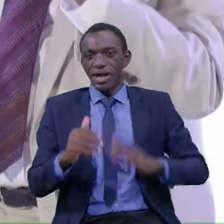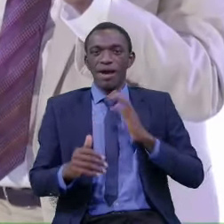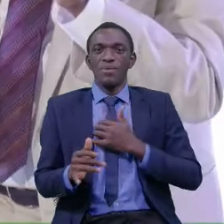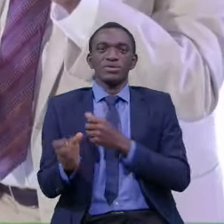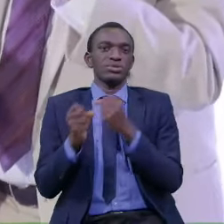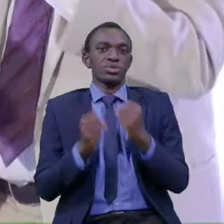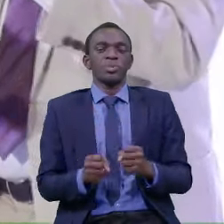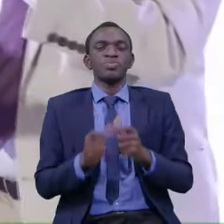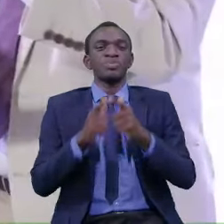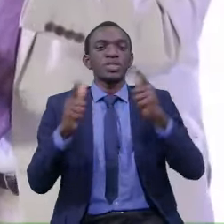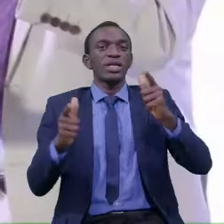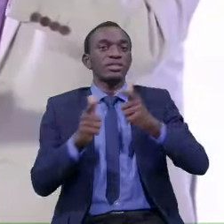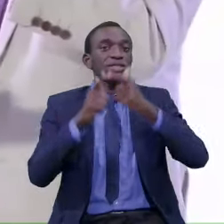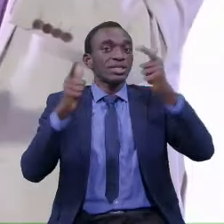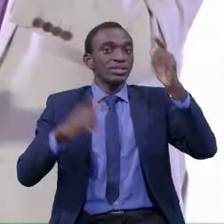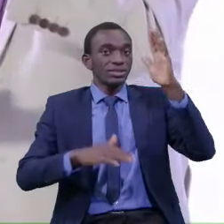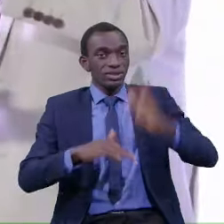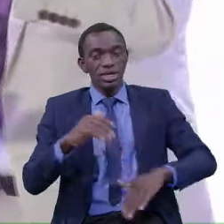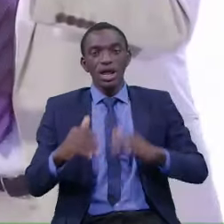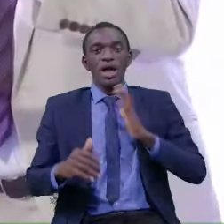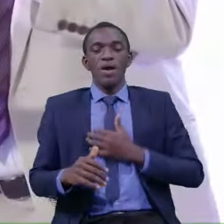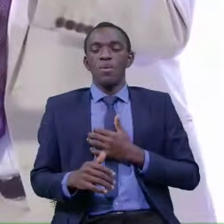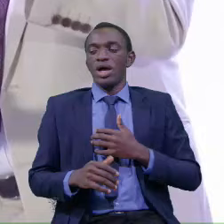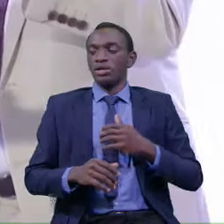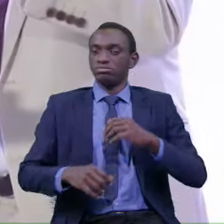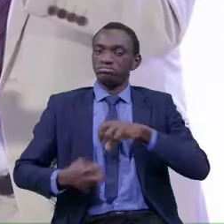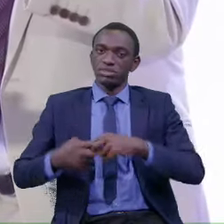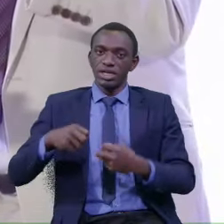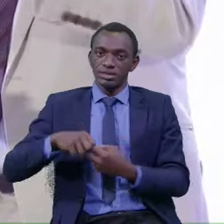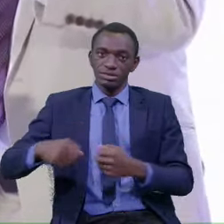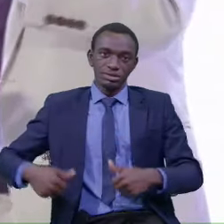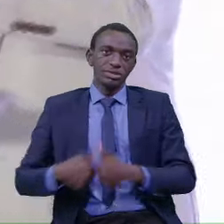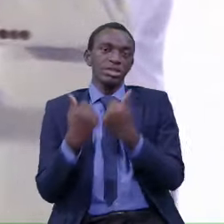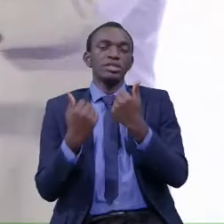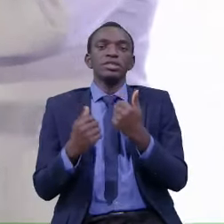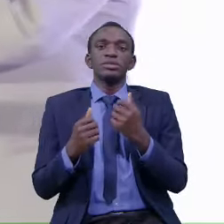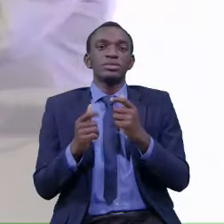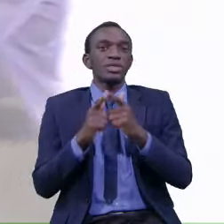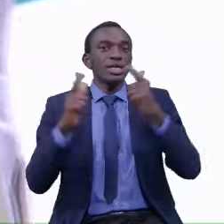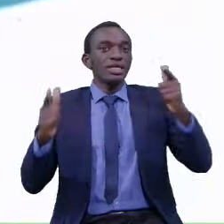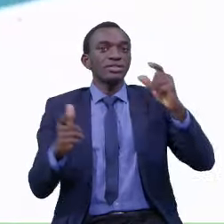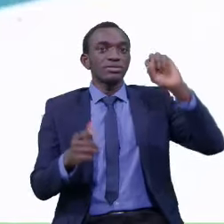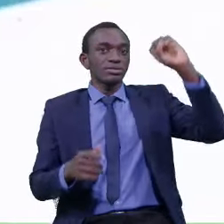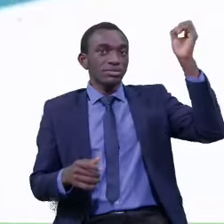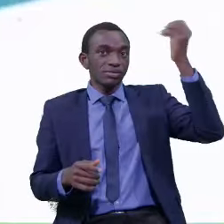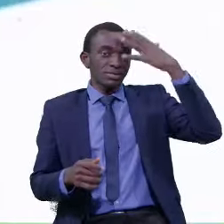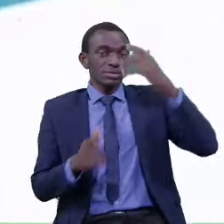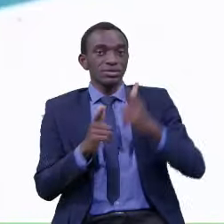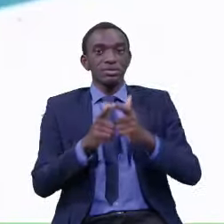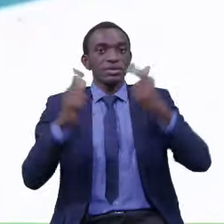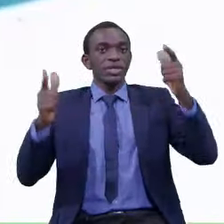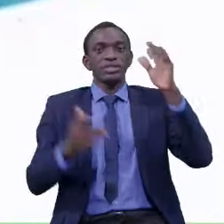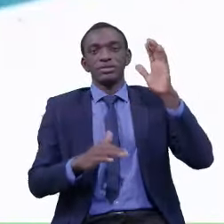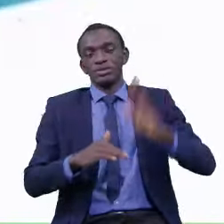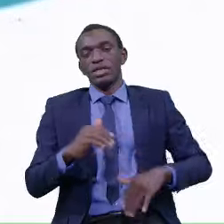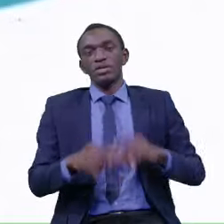your challenge. Grace greater than the assignment he has given you. And great